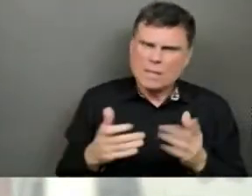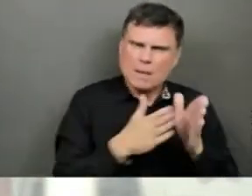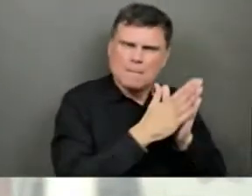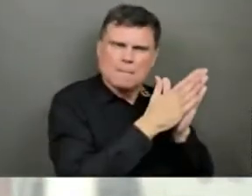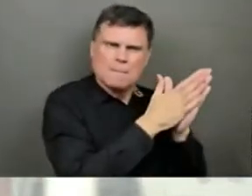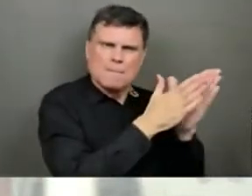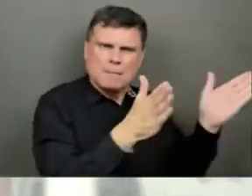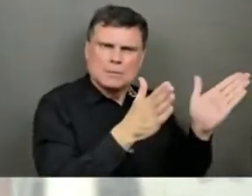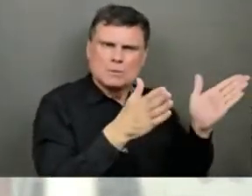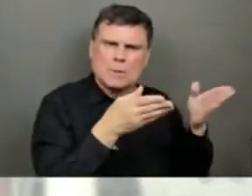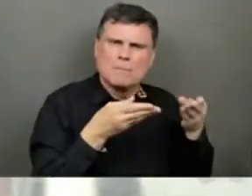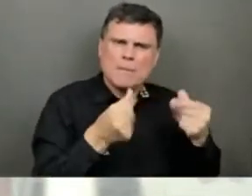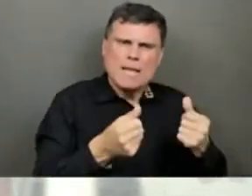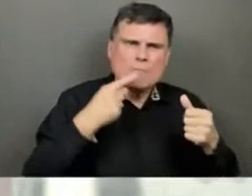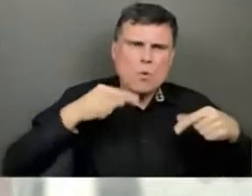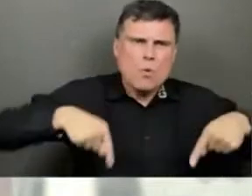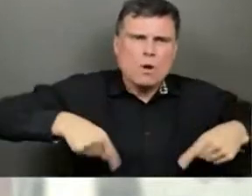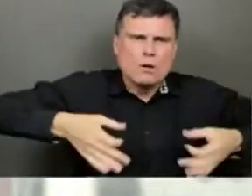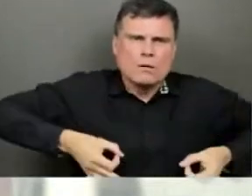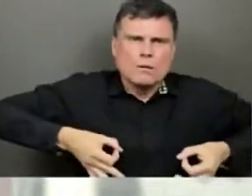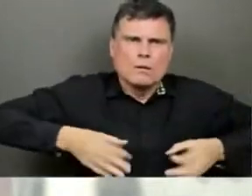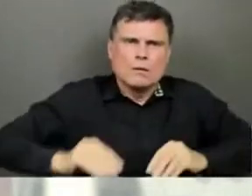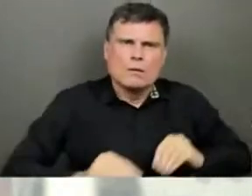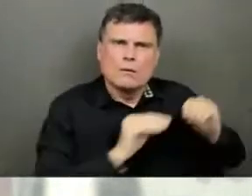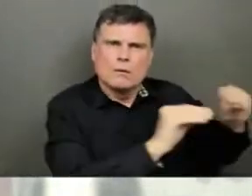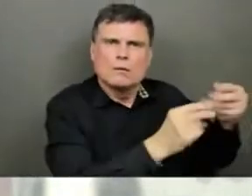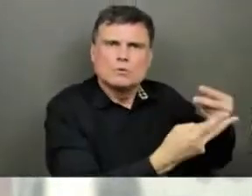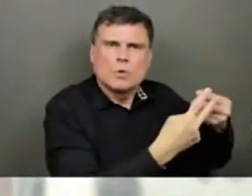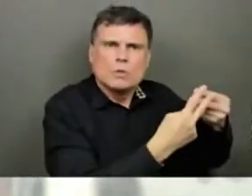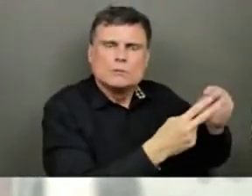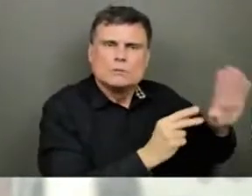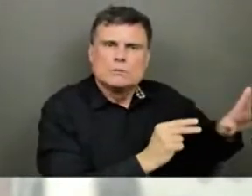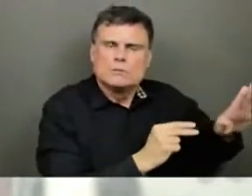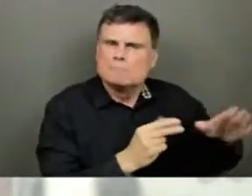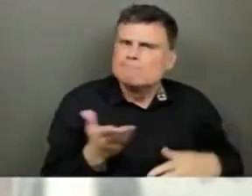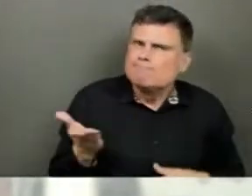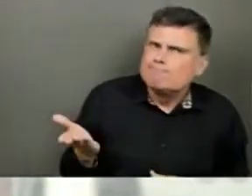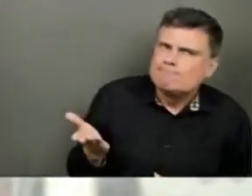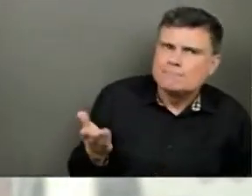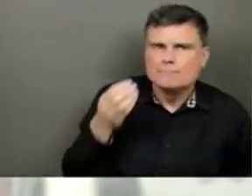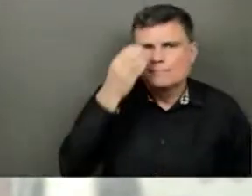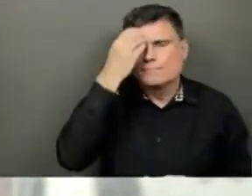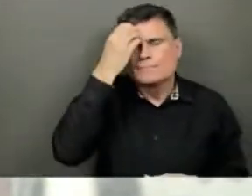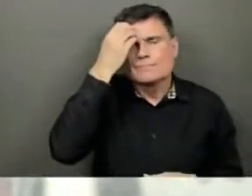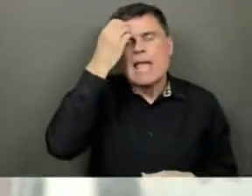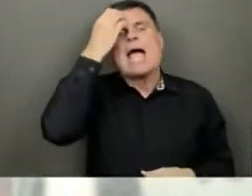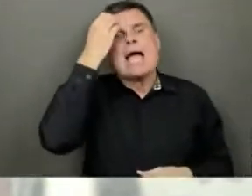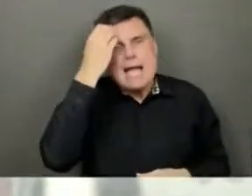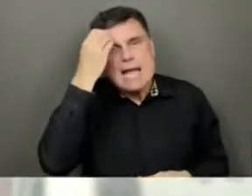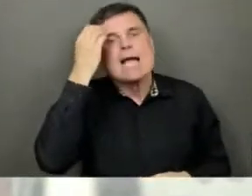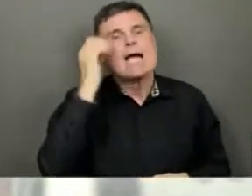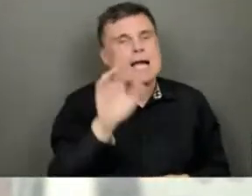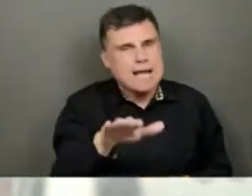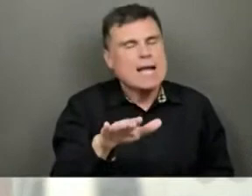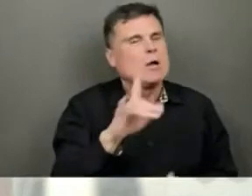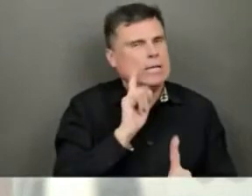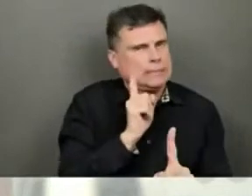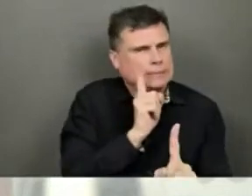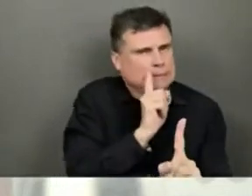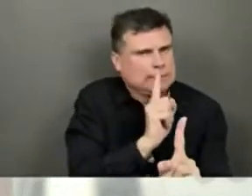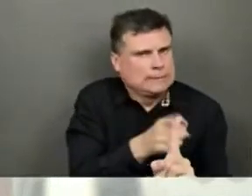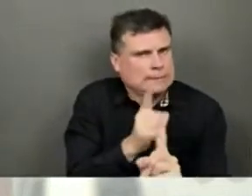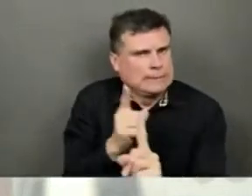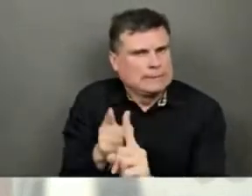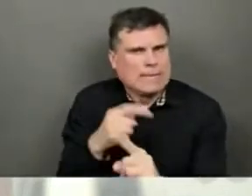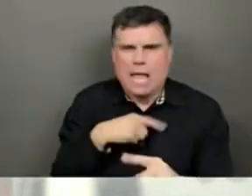cases, I don't. As you know, Lisa talked specifically about them. I'm of course